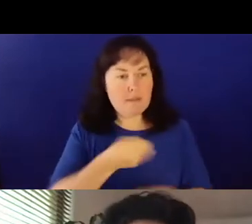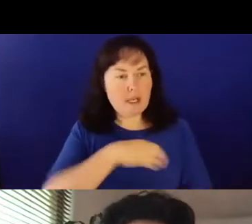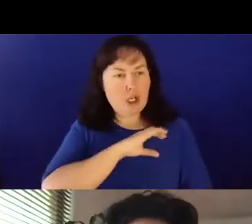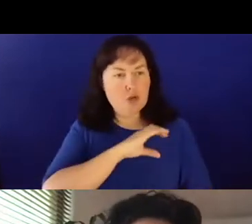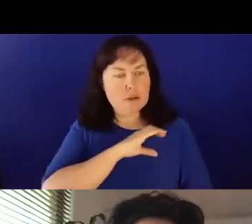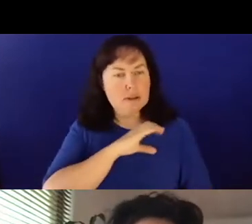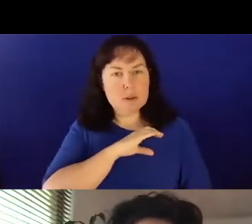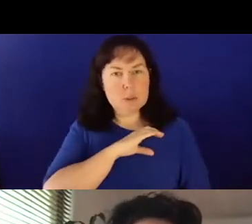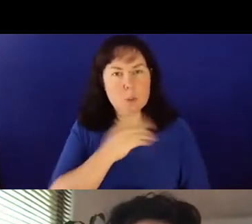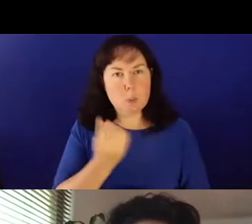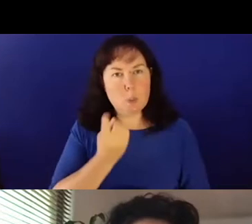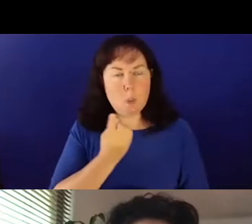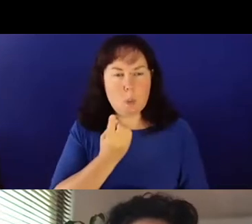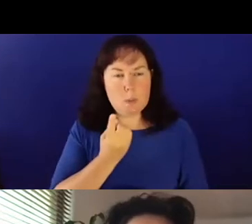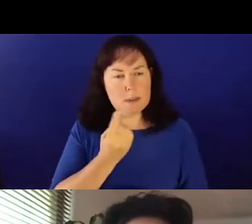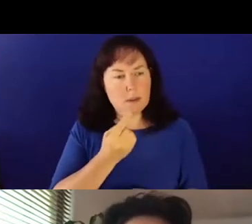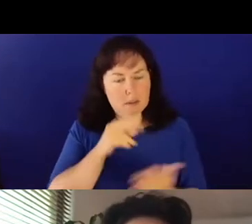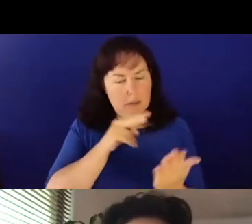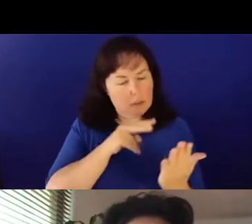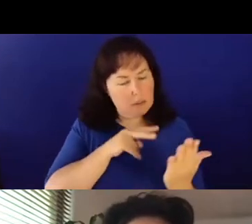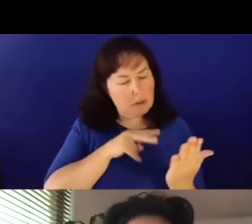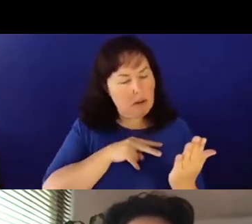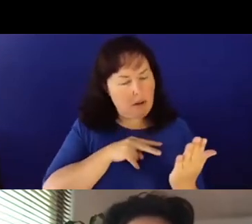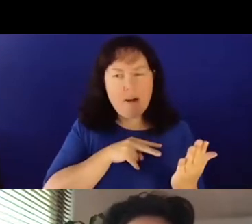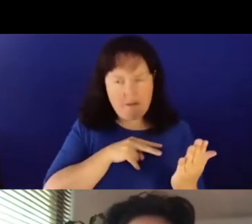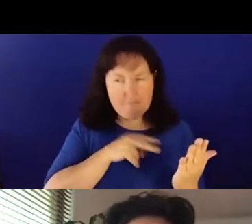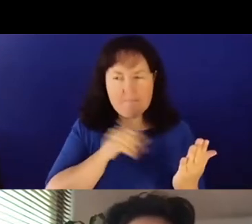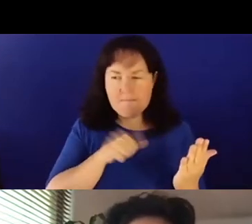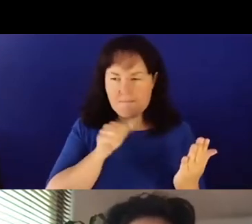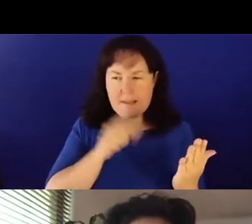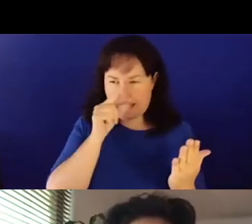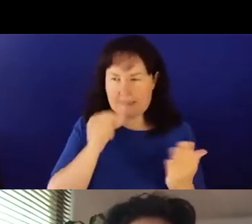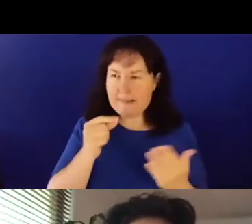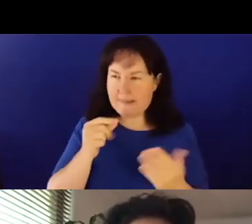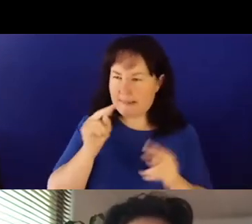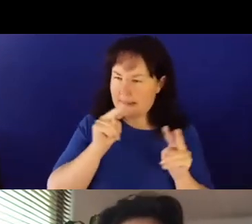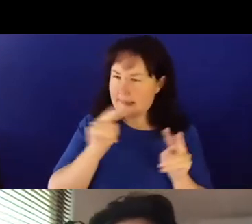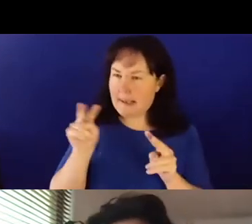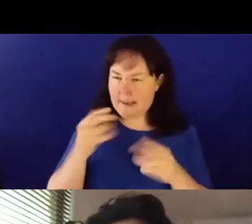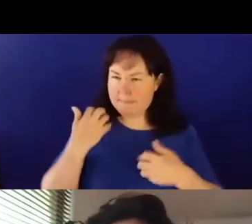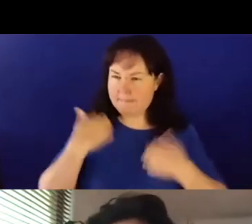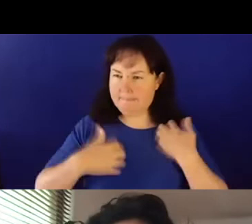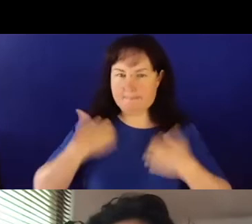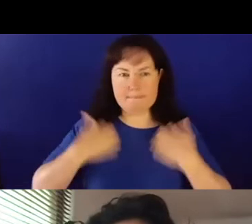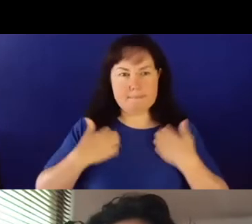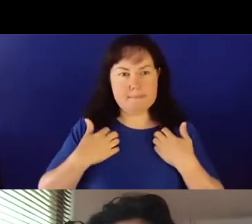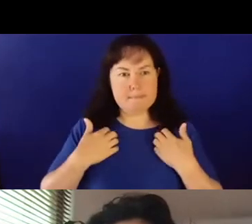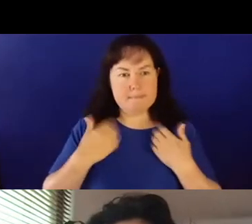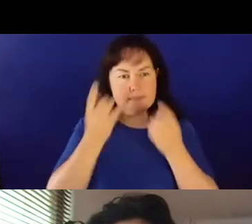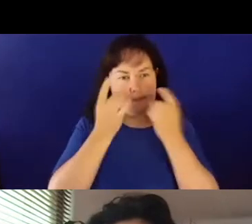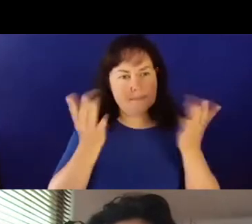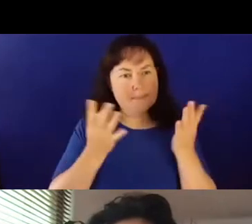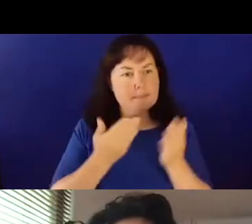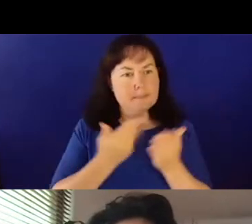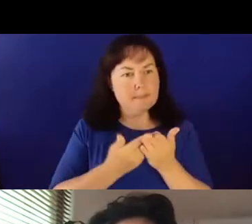who we would be excited to see. And I just want to really, really encourage to listen to this